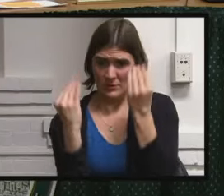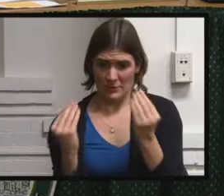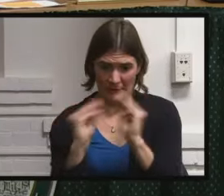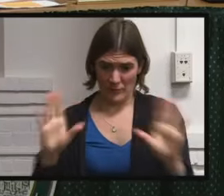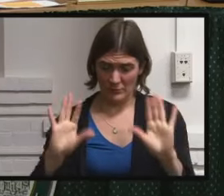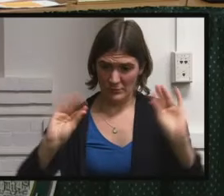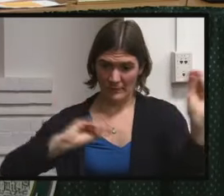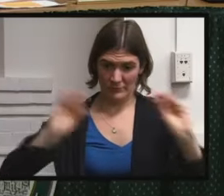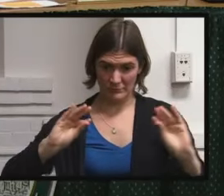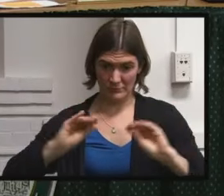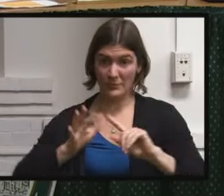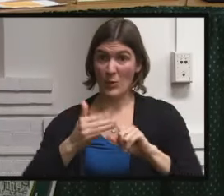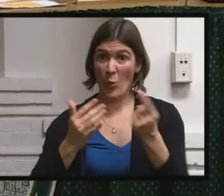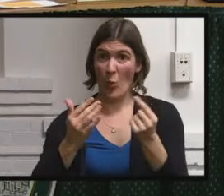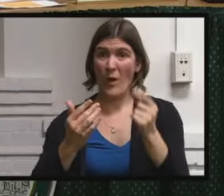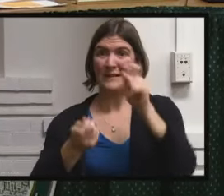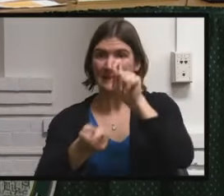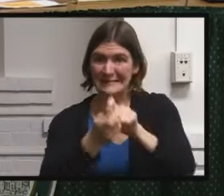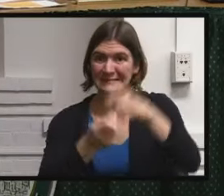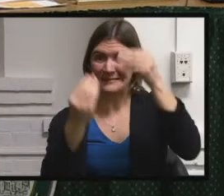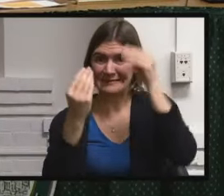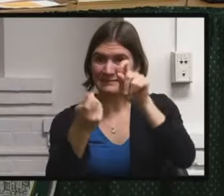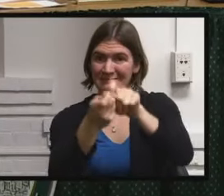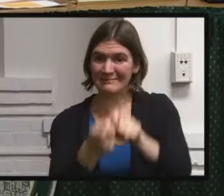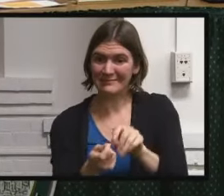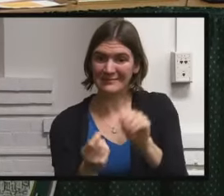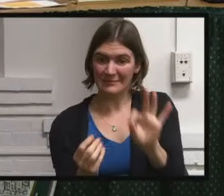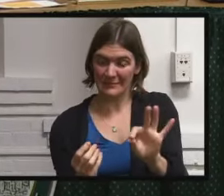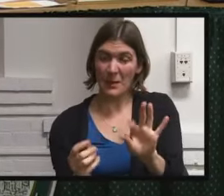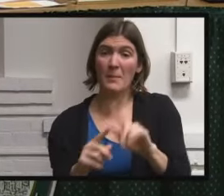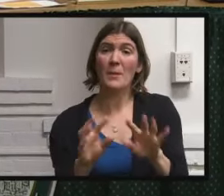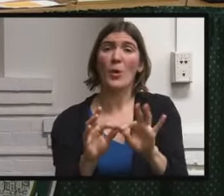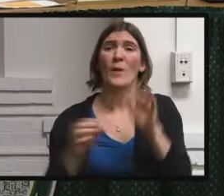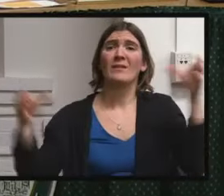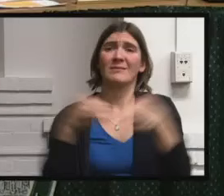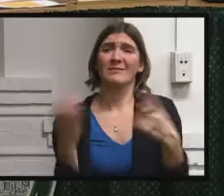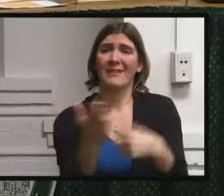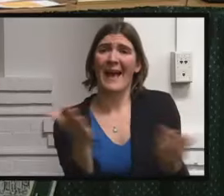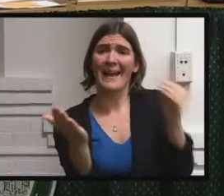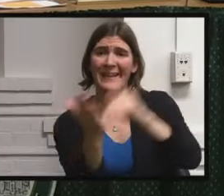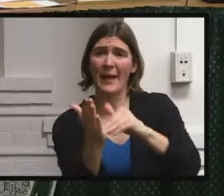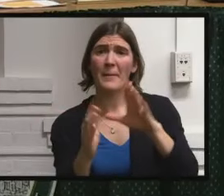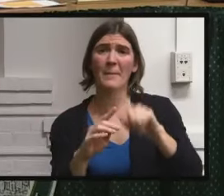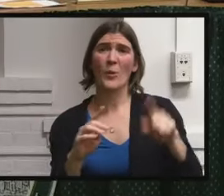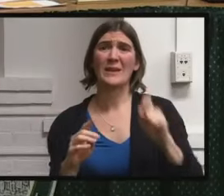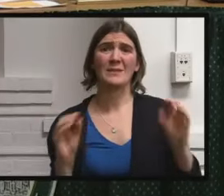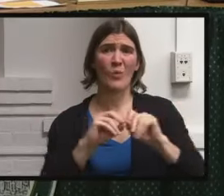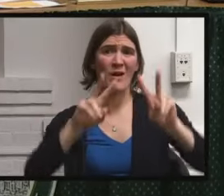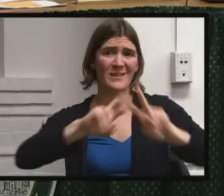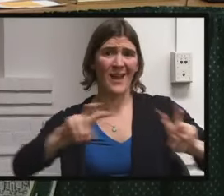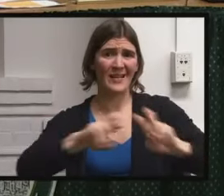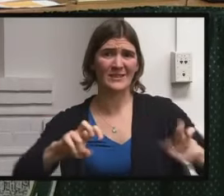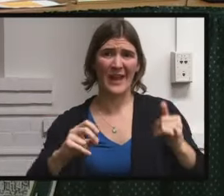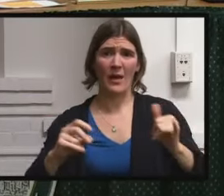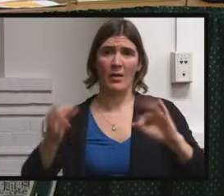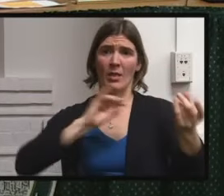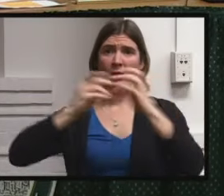have a conversation that is informed by some additional analysis rather than